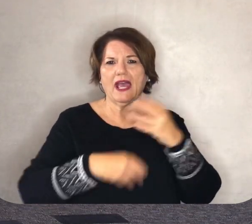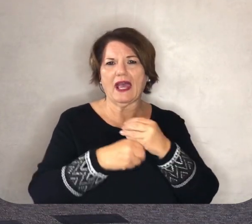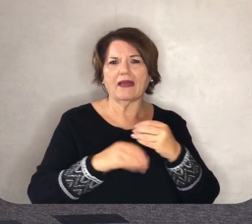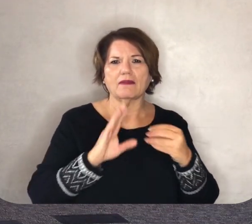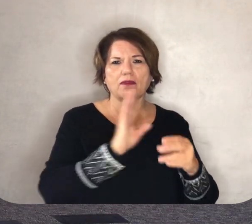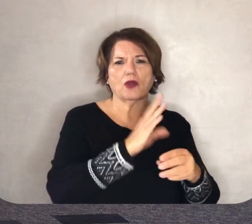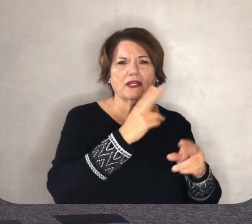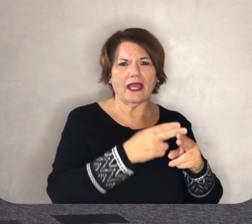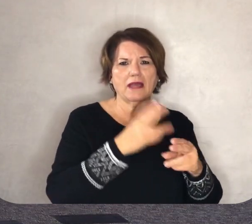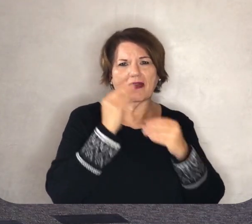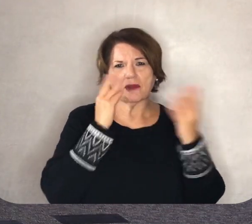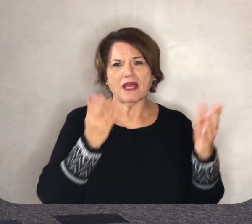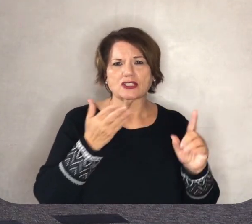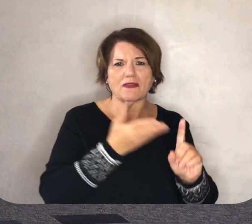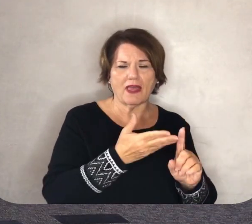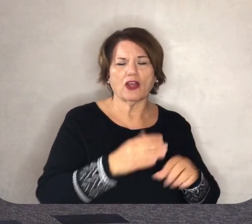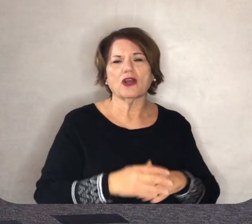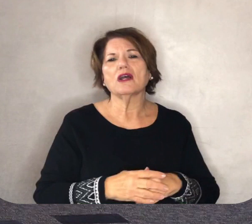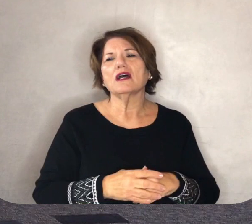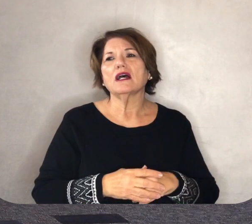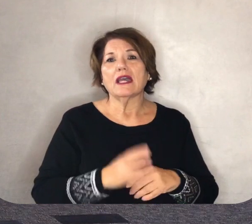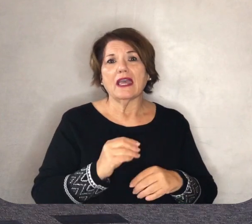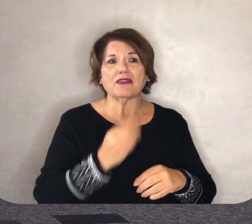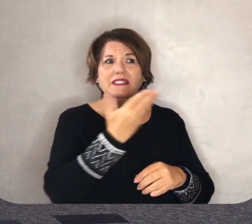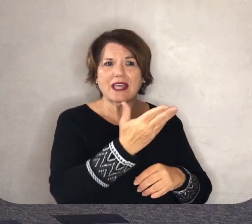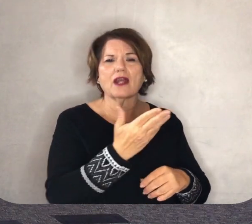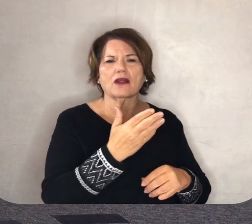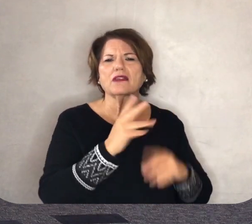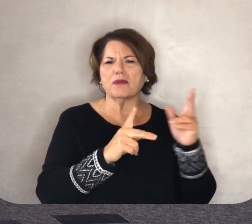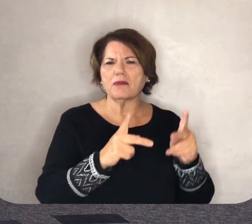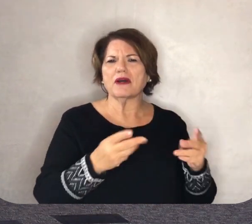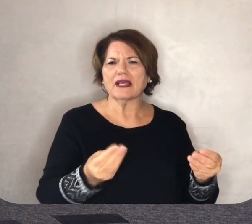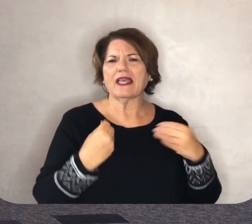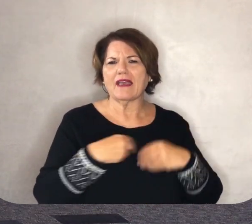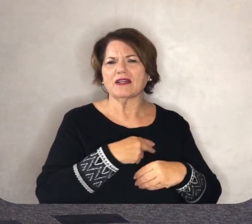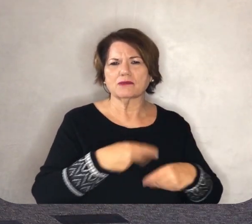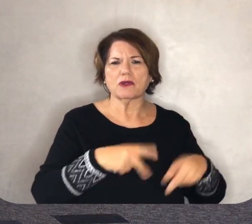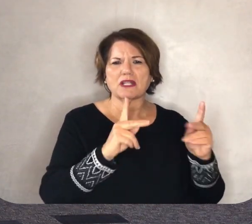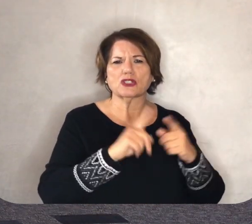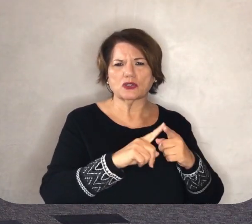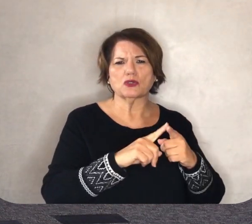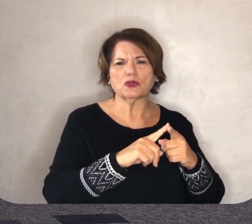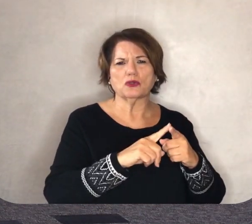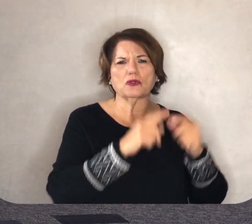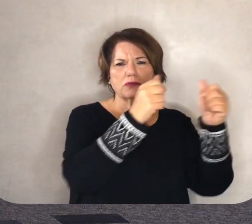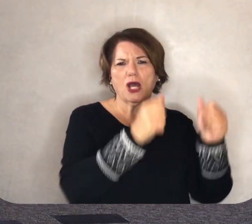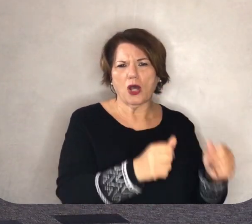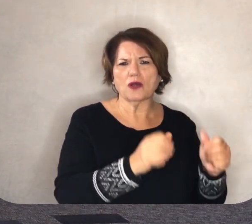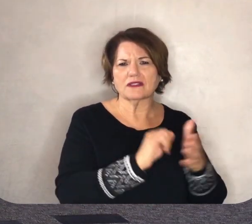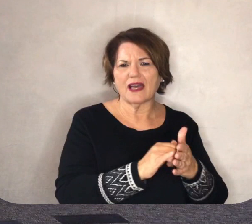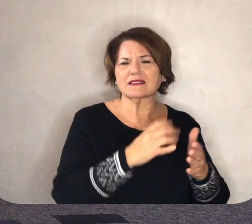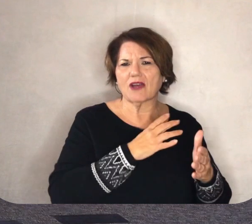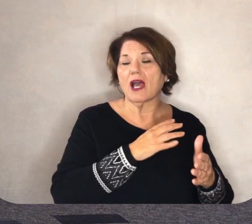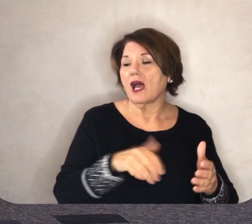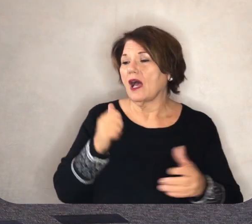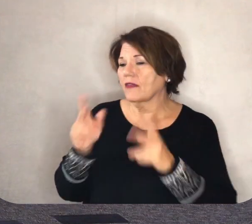information up there. And so if it's up there, they've given us permission and they want invite prayer. And there are others who are a little bit more private, and that's completely fine. It